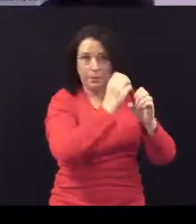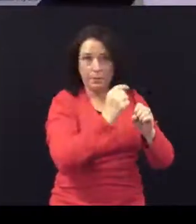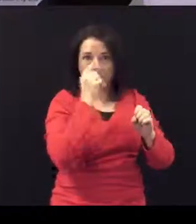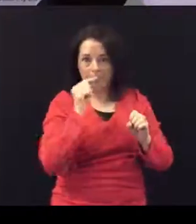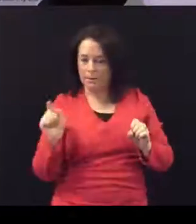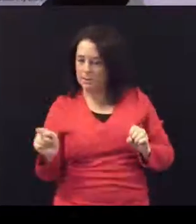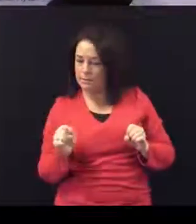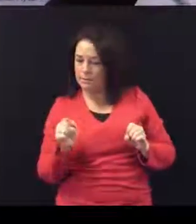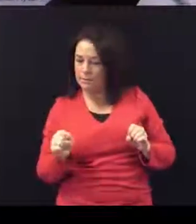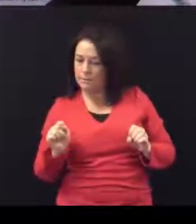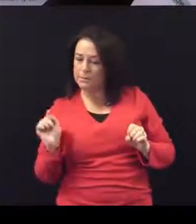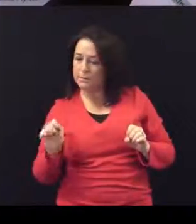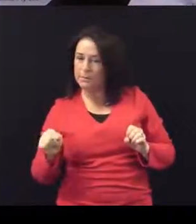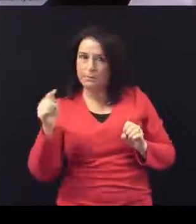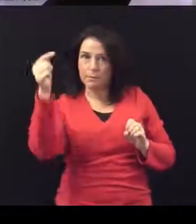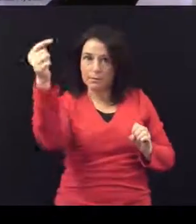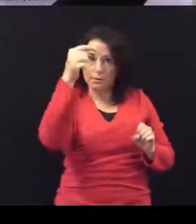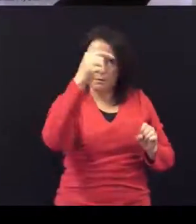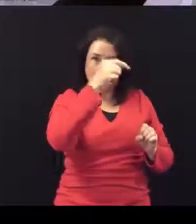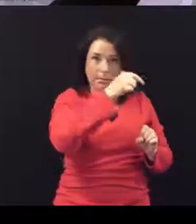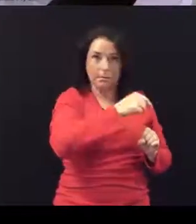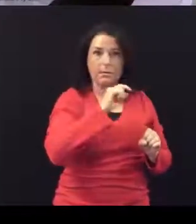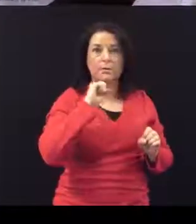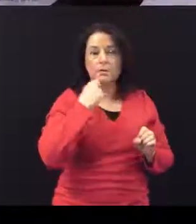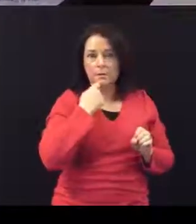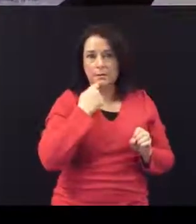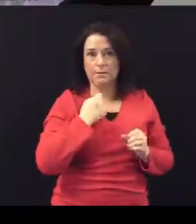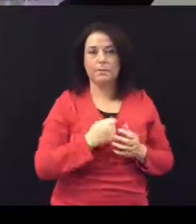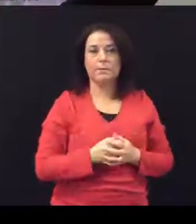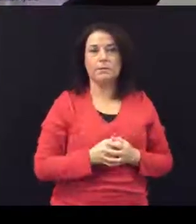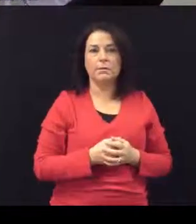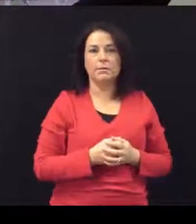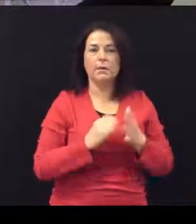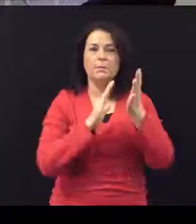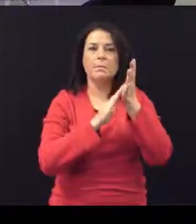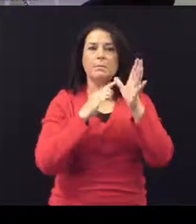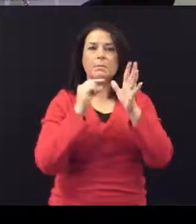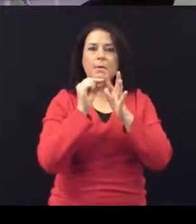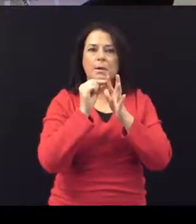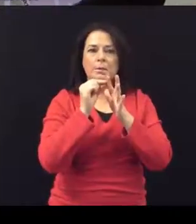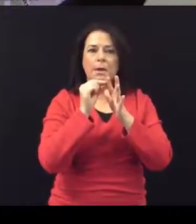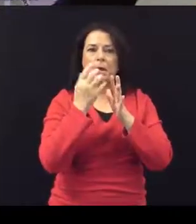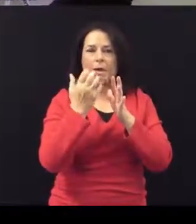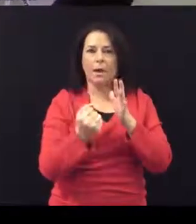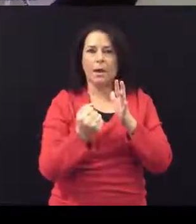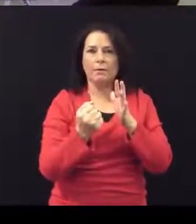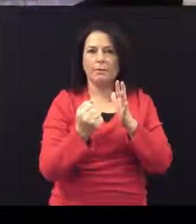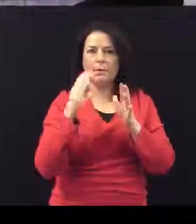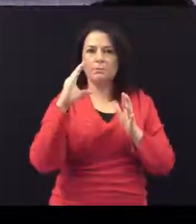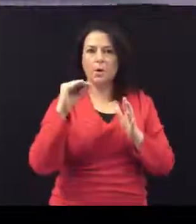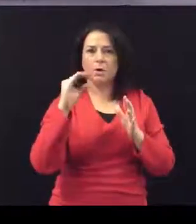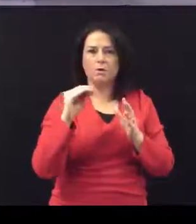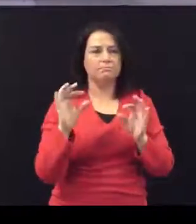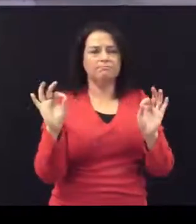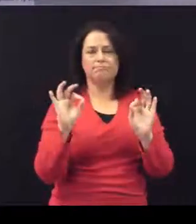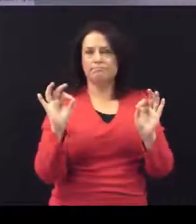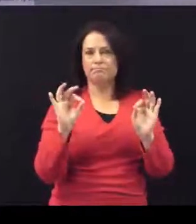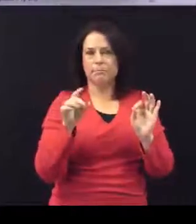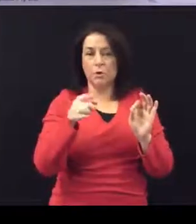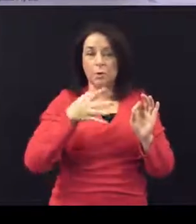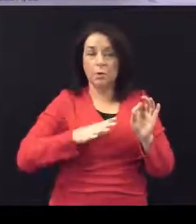Maps app doesn't have turn-by-turn spoken instructions. If you would like that, you should look into one of the third-party apps, such as